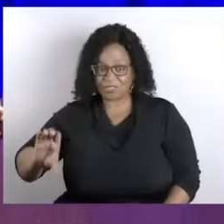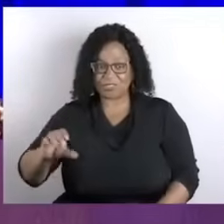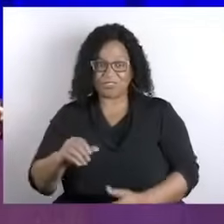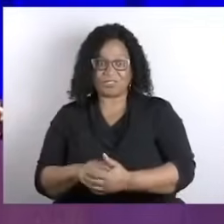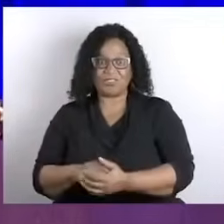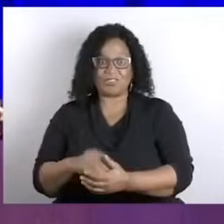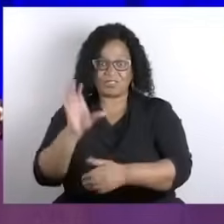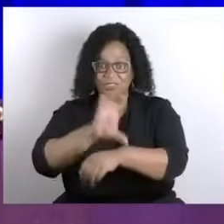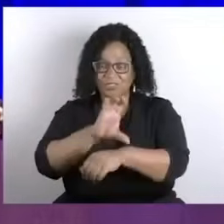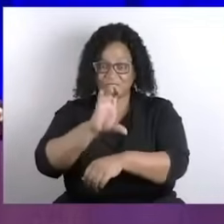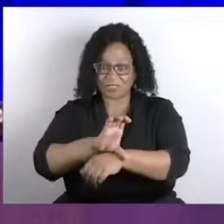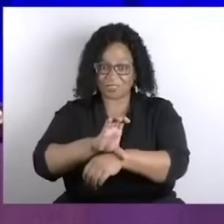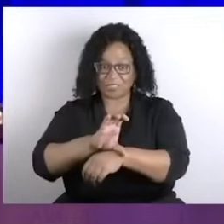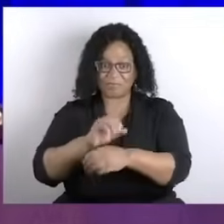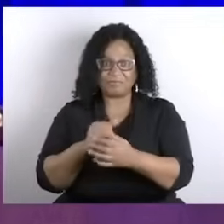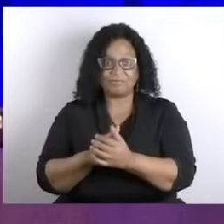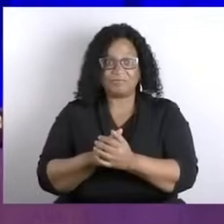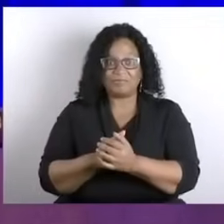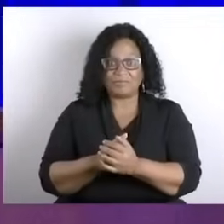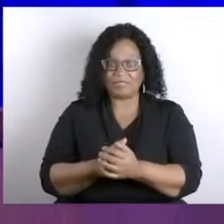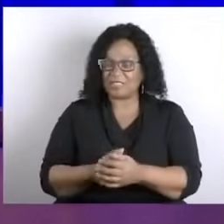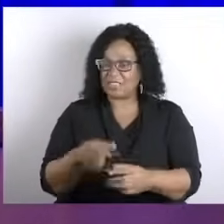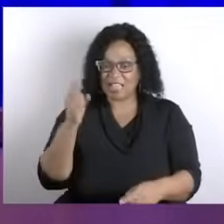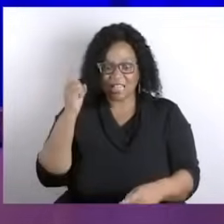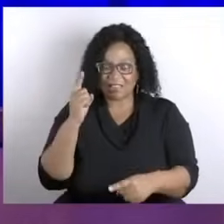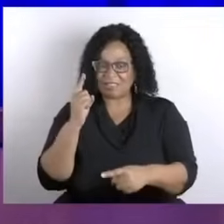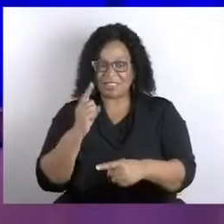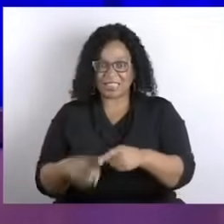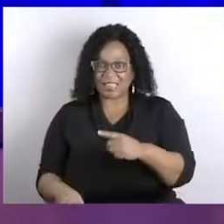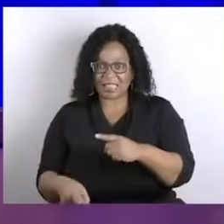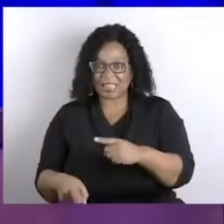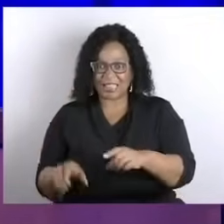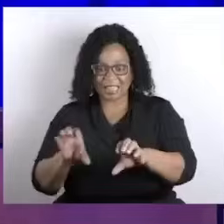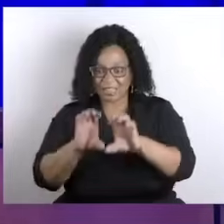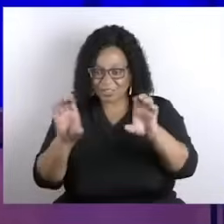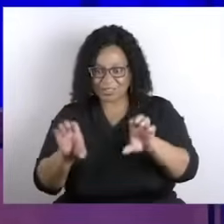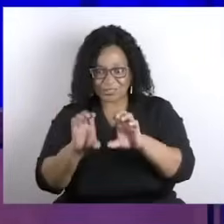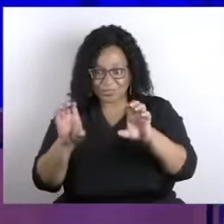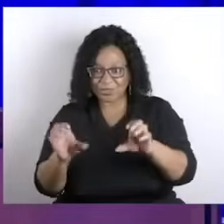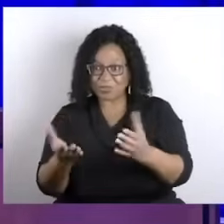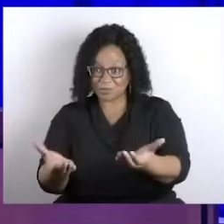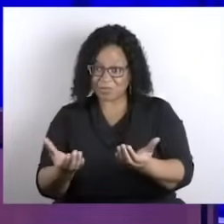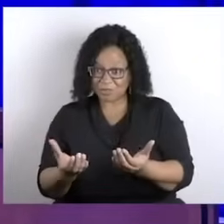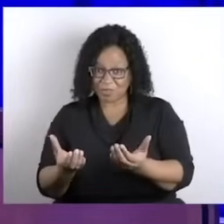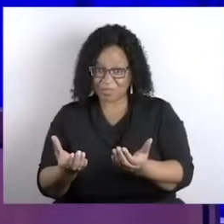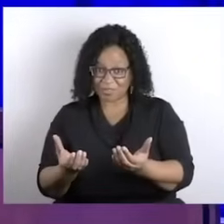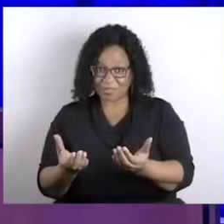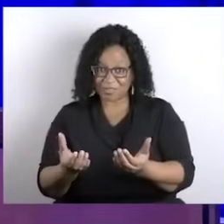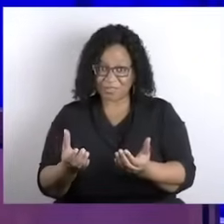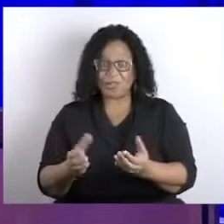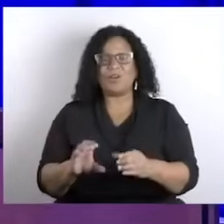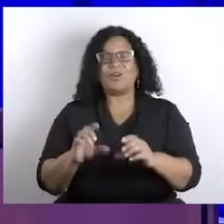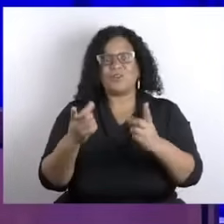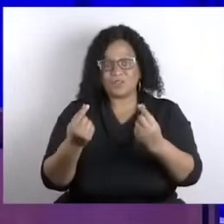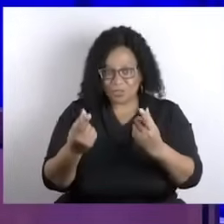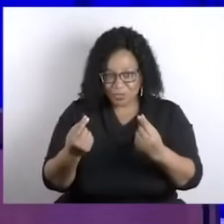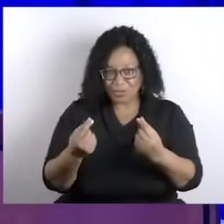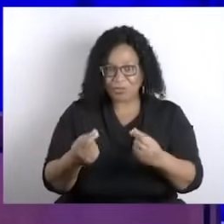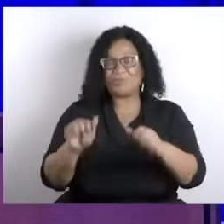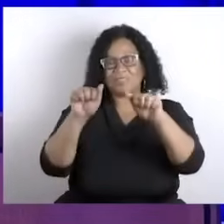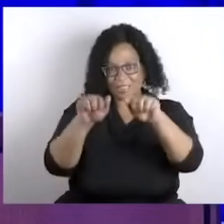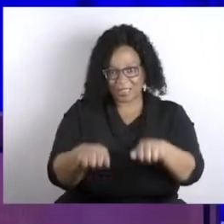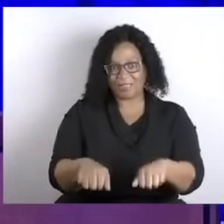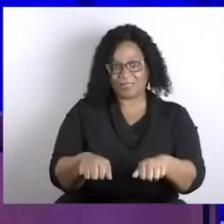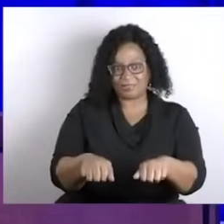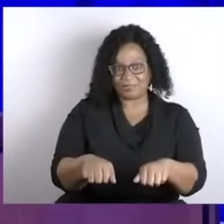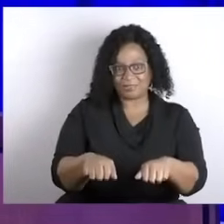would say to us all the time, listen here, if you can't do what you want to, do what you can. You won't always have things to be laid out the